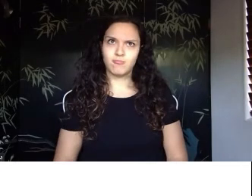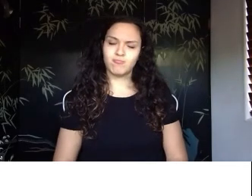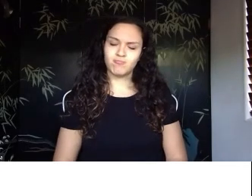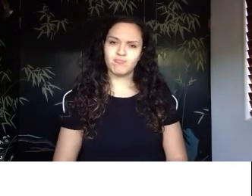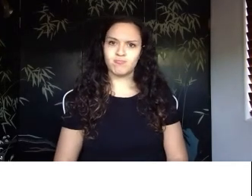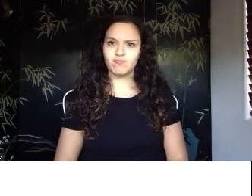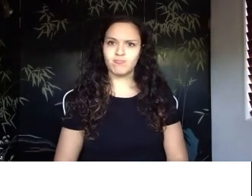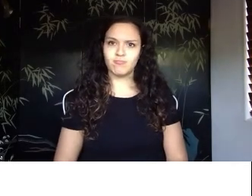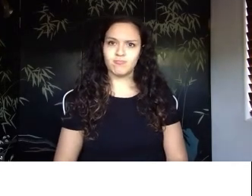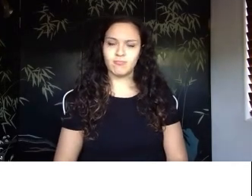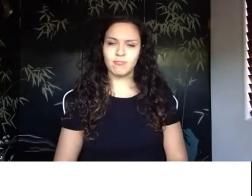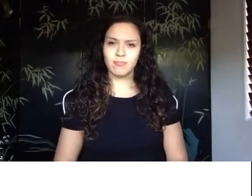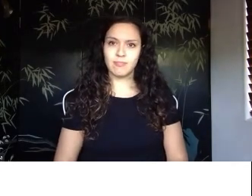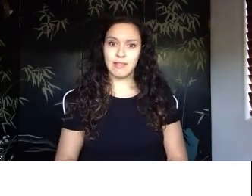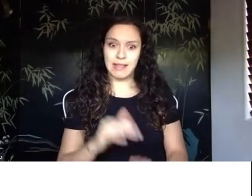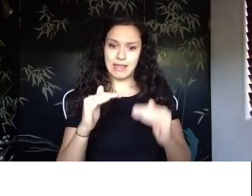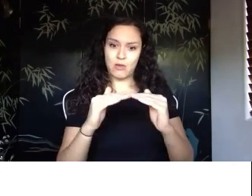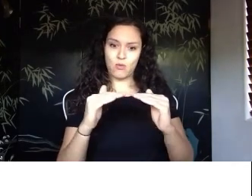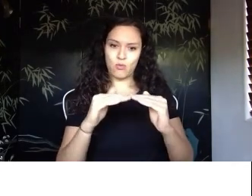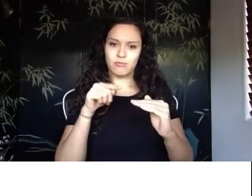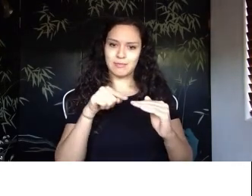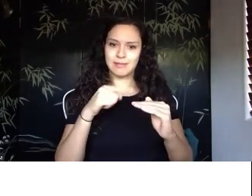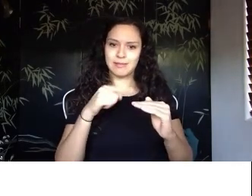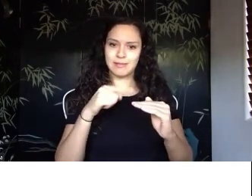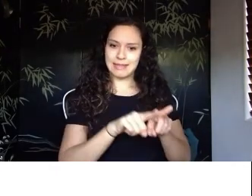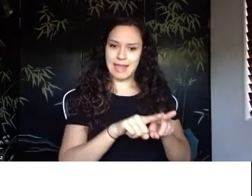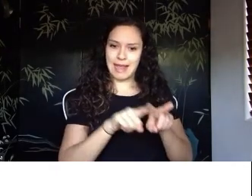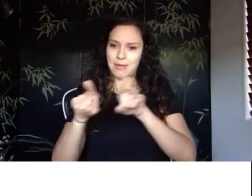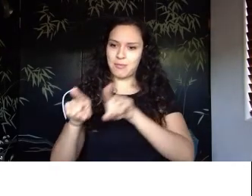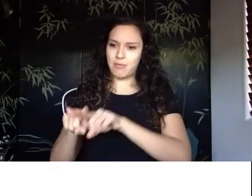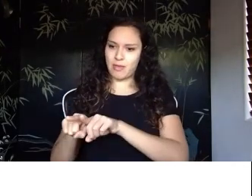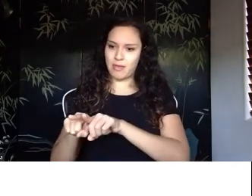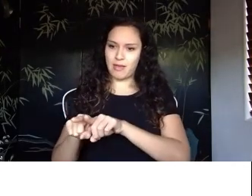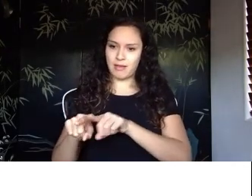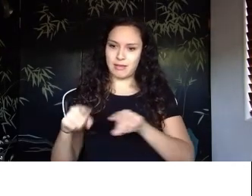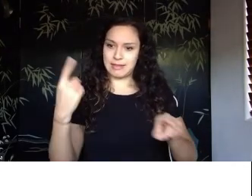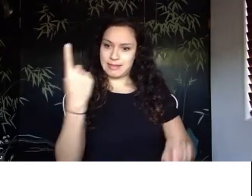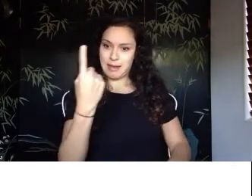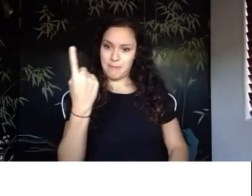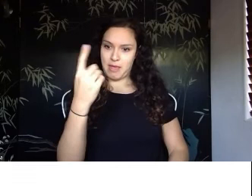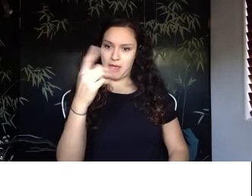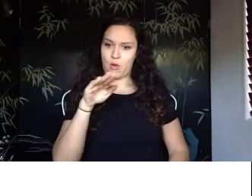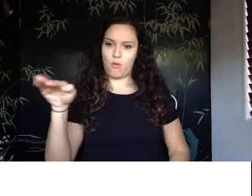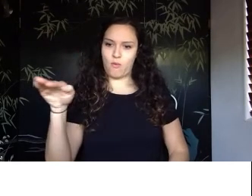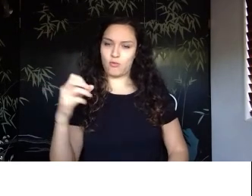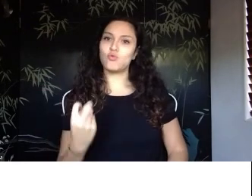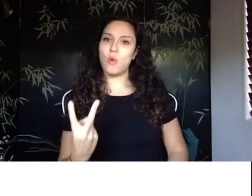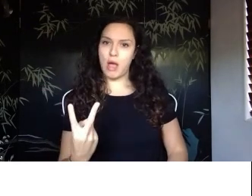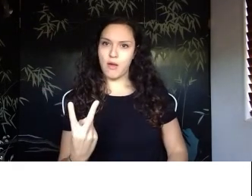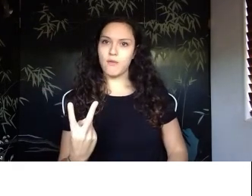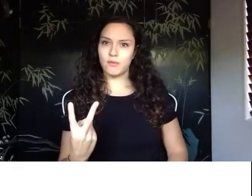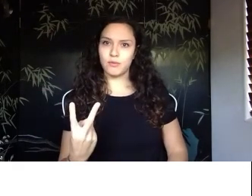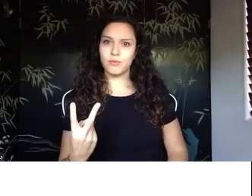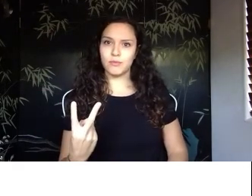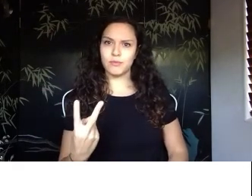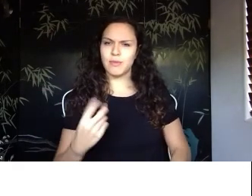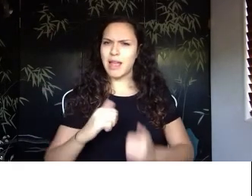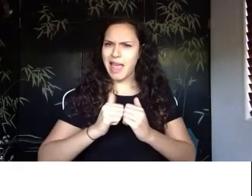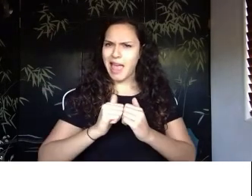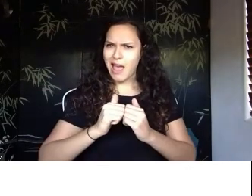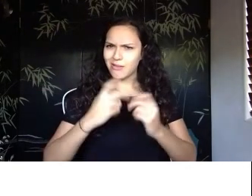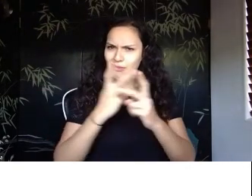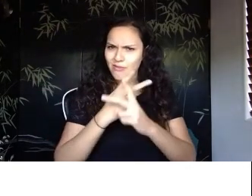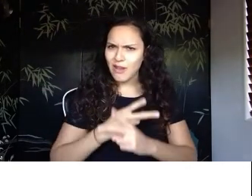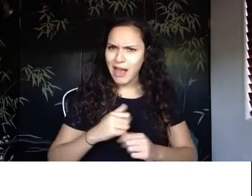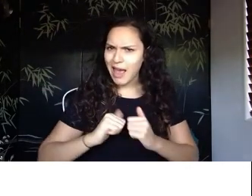2 out of 4 is the same thing. The same thing comes from this equal sign. 2 out of 4 is the same thing as